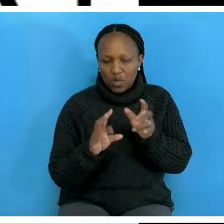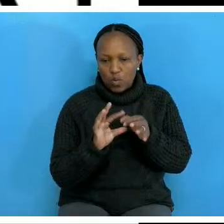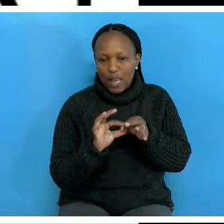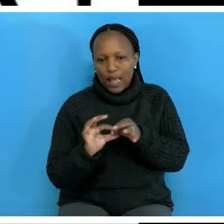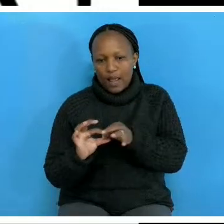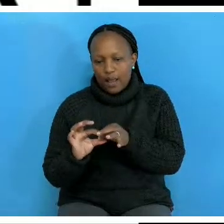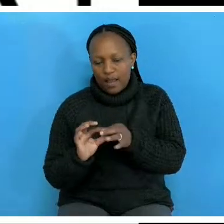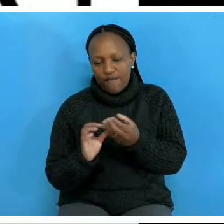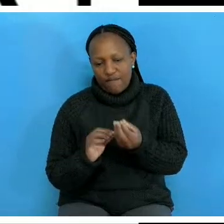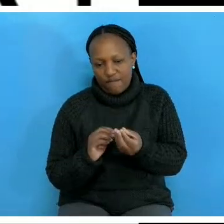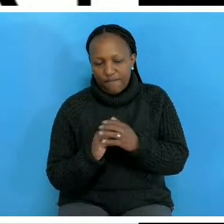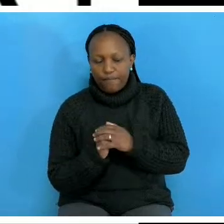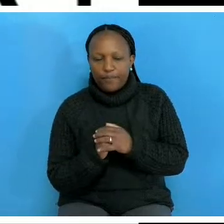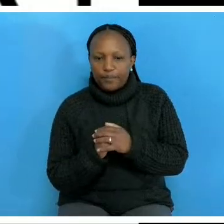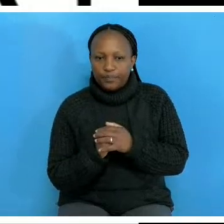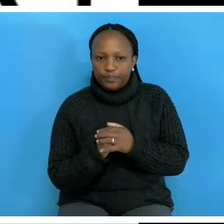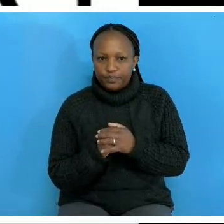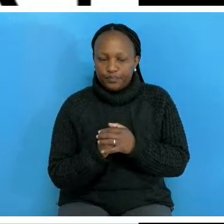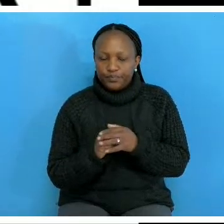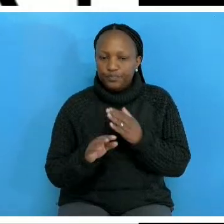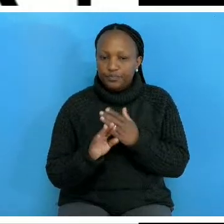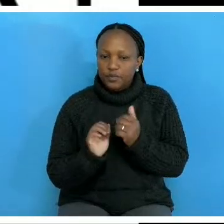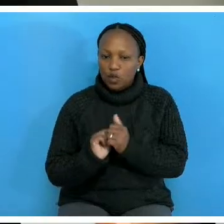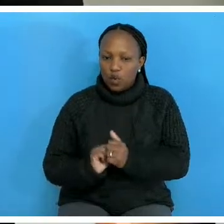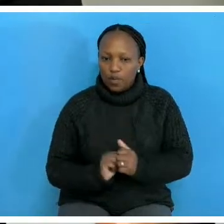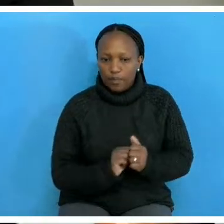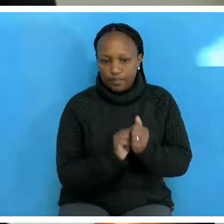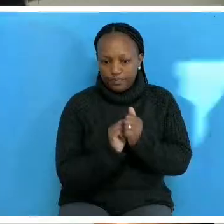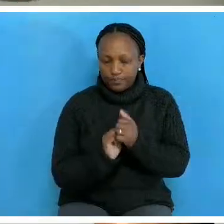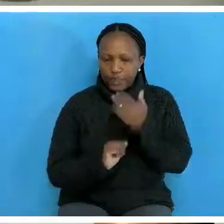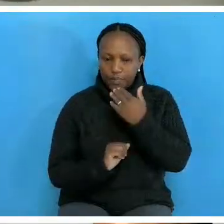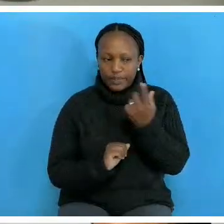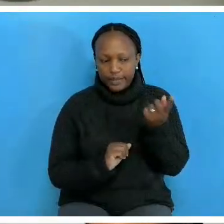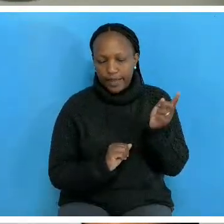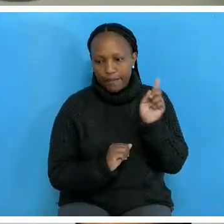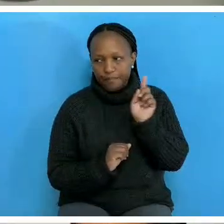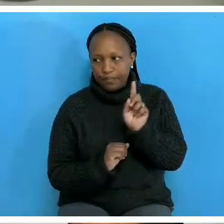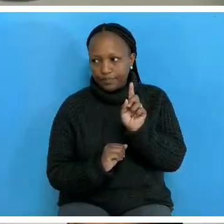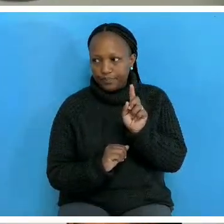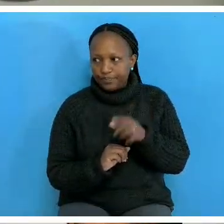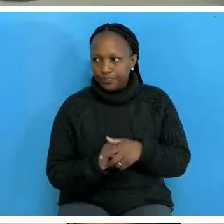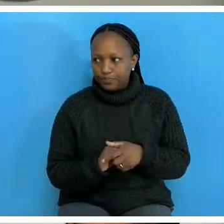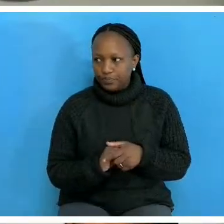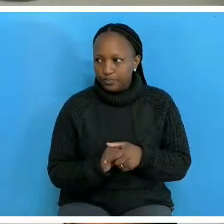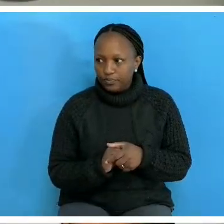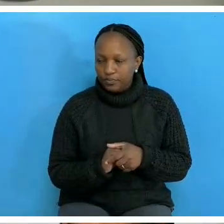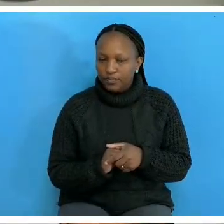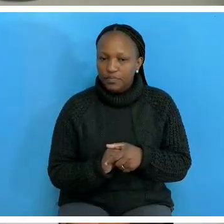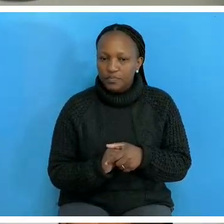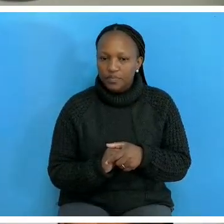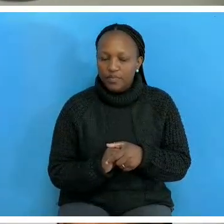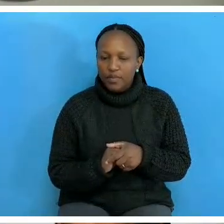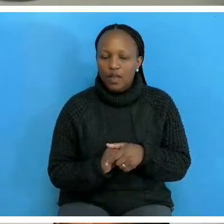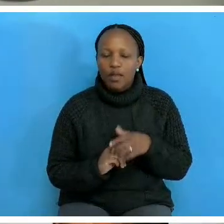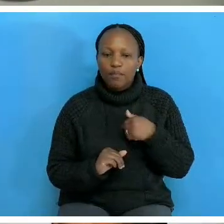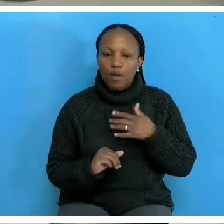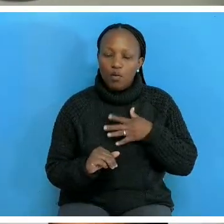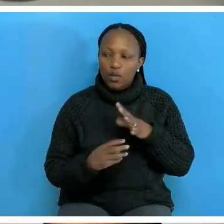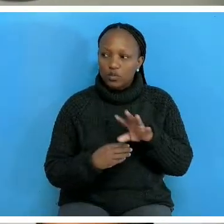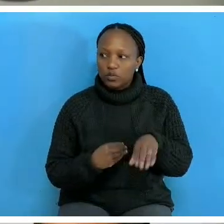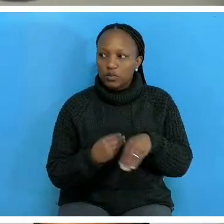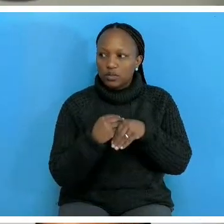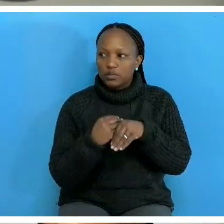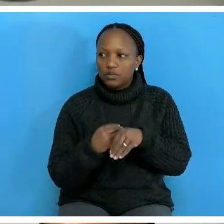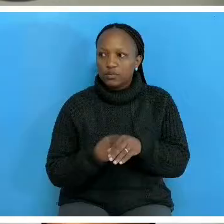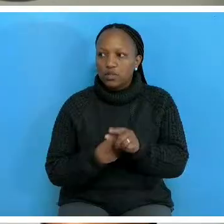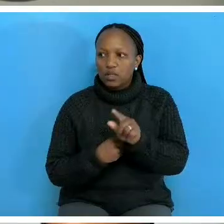together. So colleagues, can you please come forward? But whilst you are coming forward, I just want to add on the TIDA